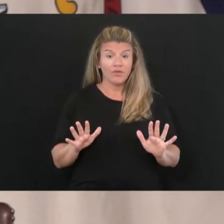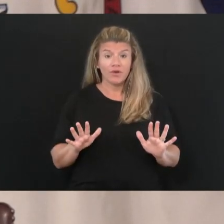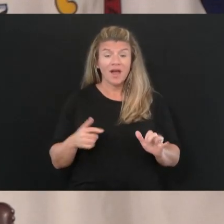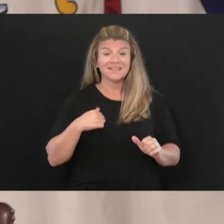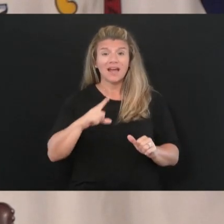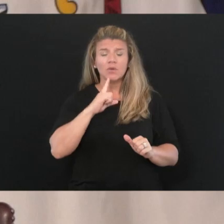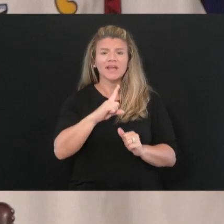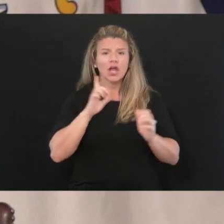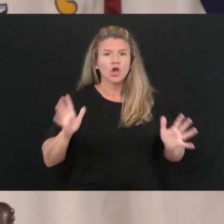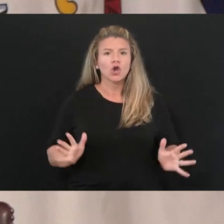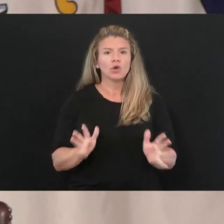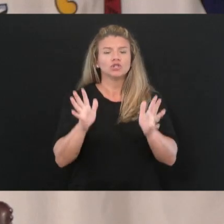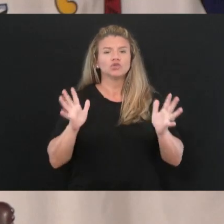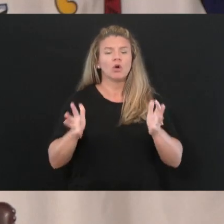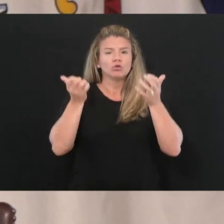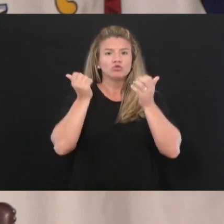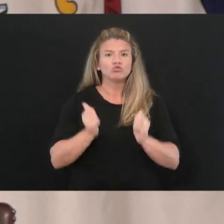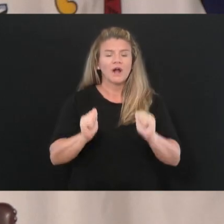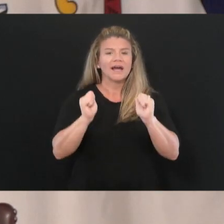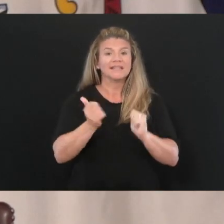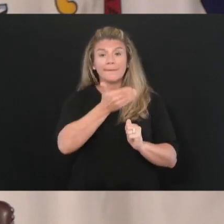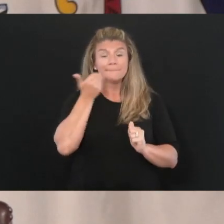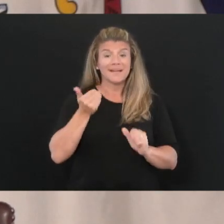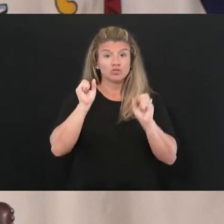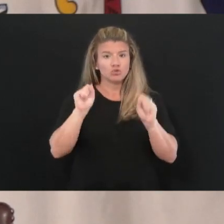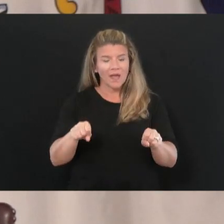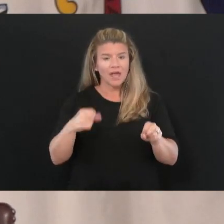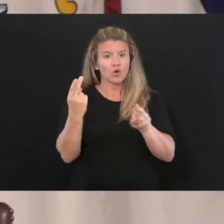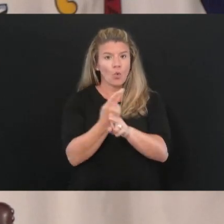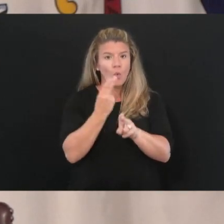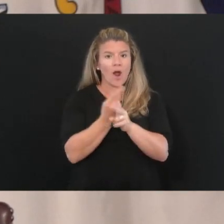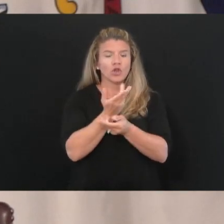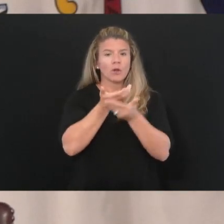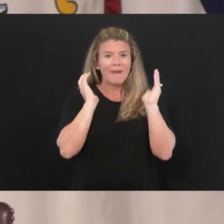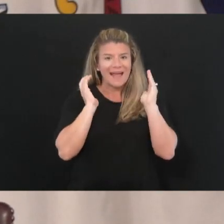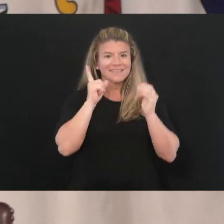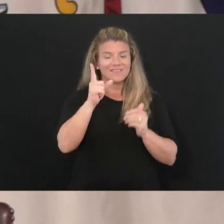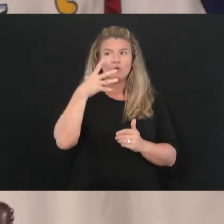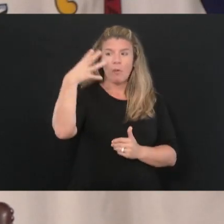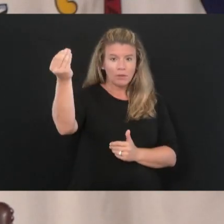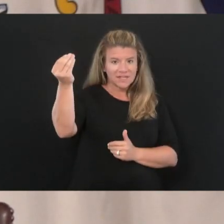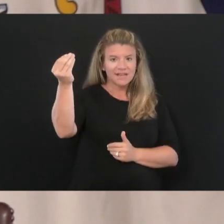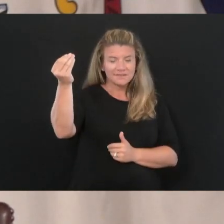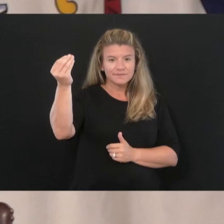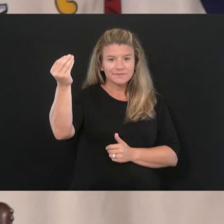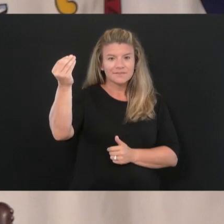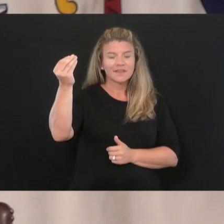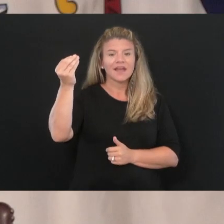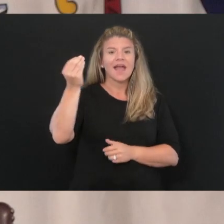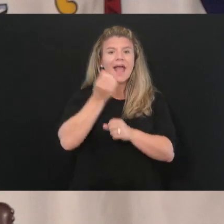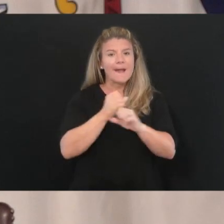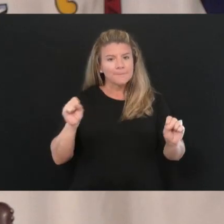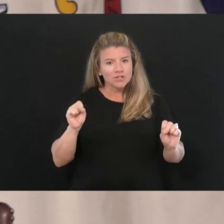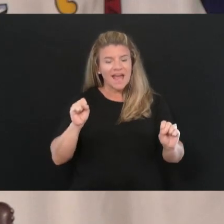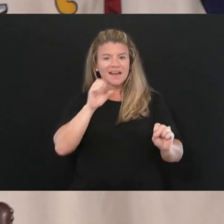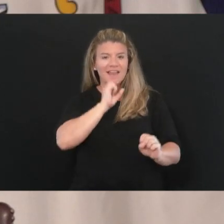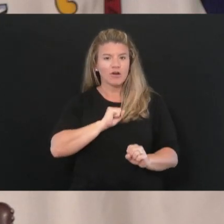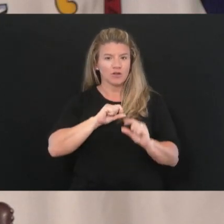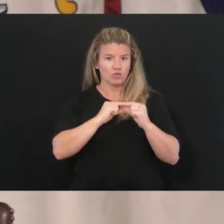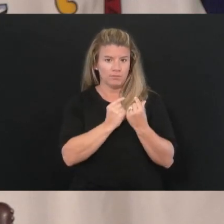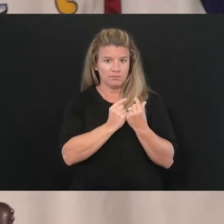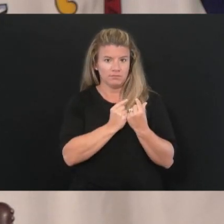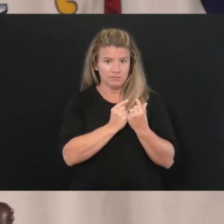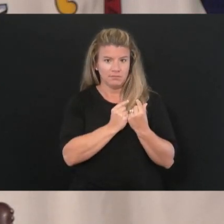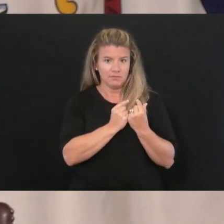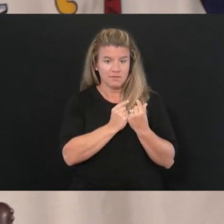to try as best you possibly can to wear your mask if you go outside, and to protect the elderly,